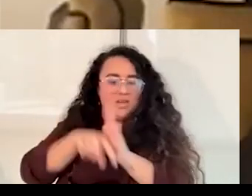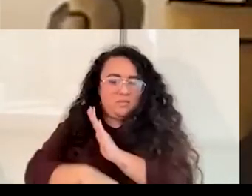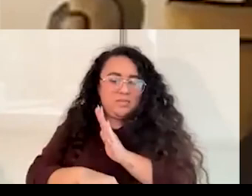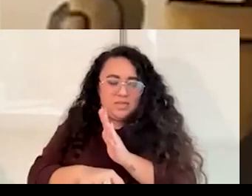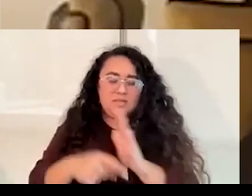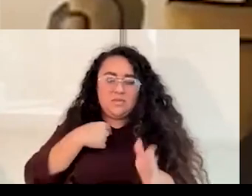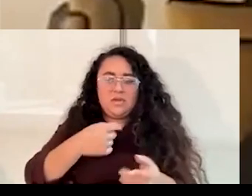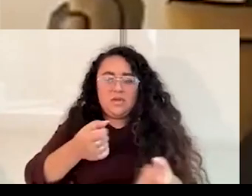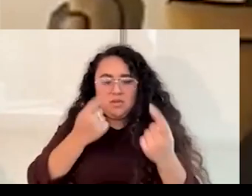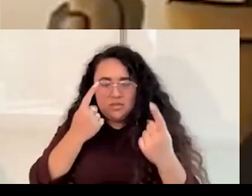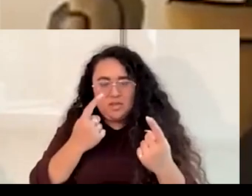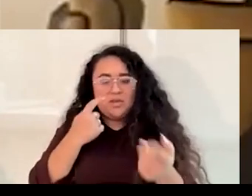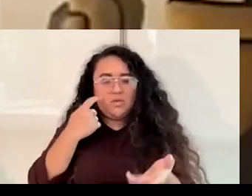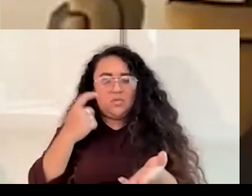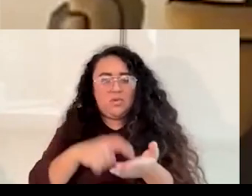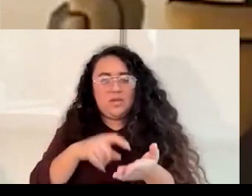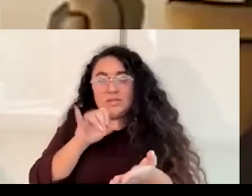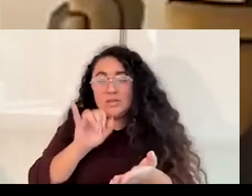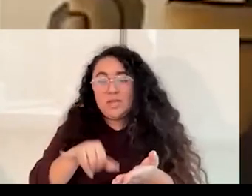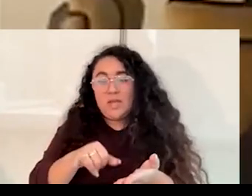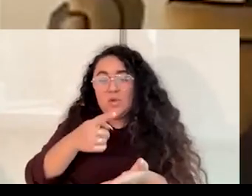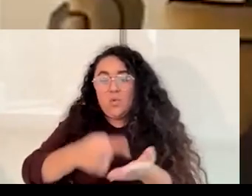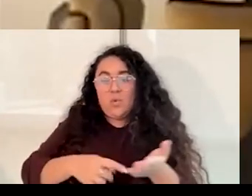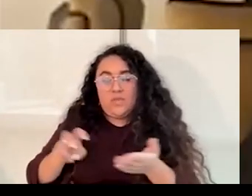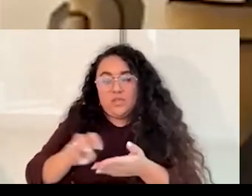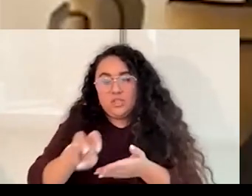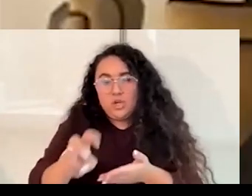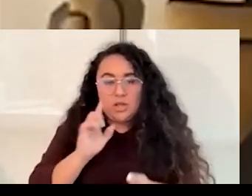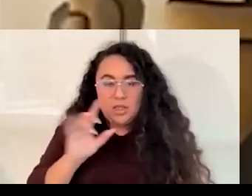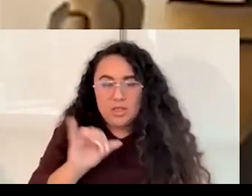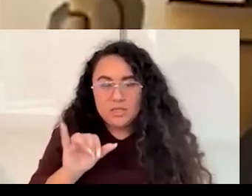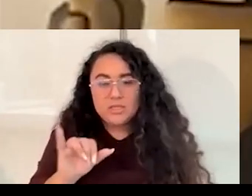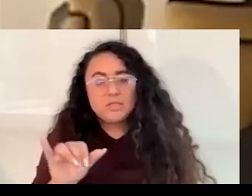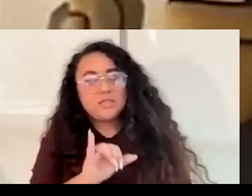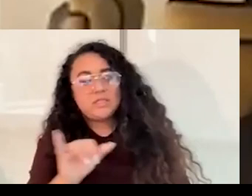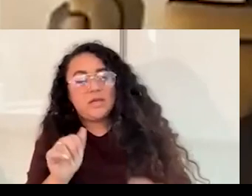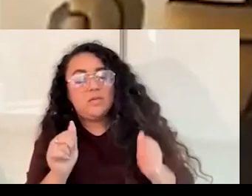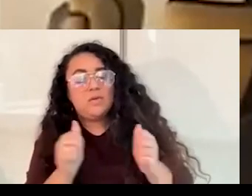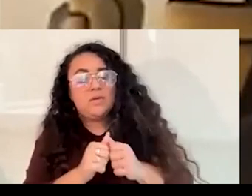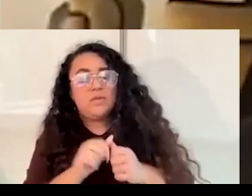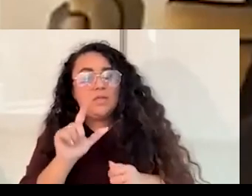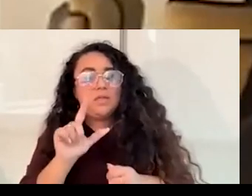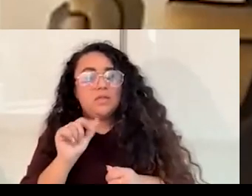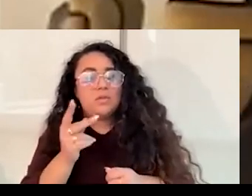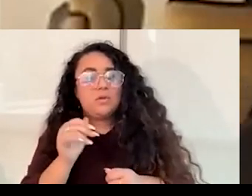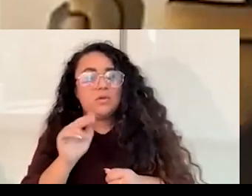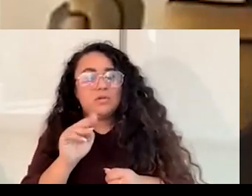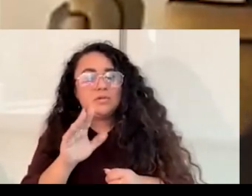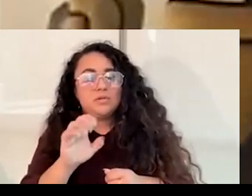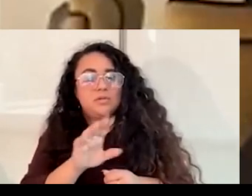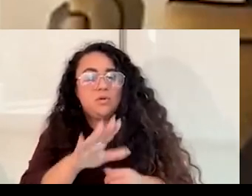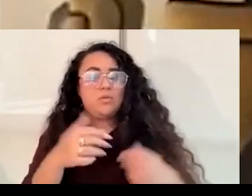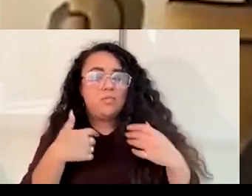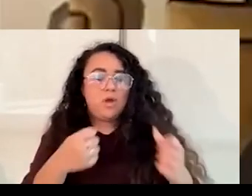recognize, you know, just what that journey and that pathway is like. And then the same thing as well for Lawrence as well, the bravery